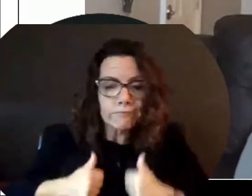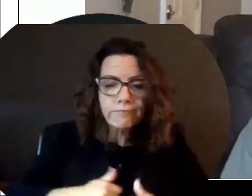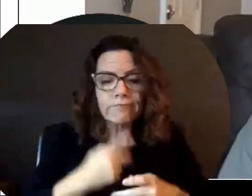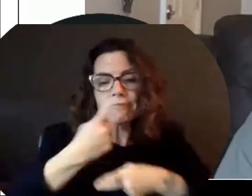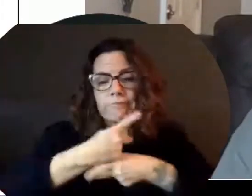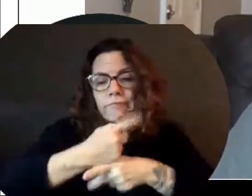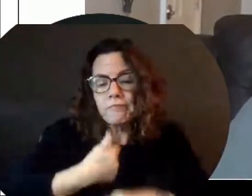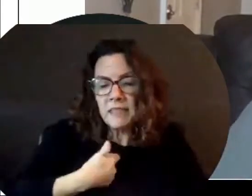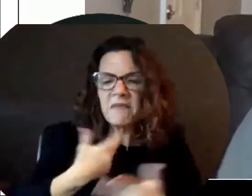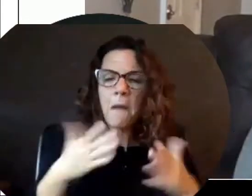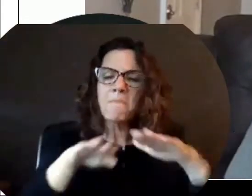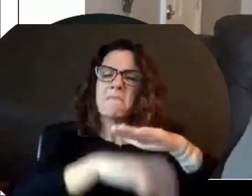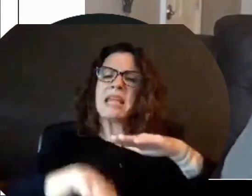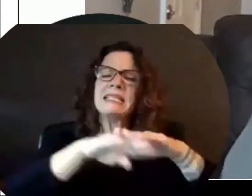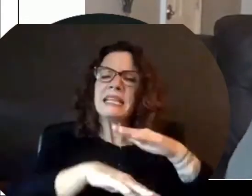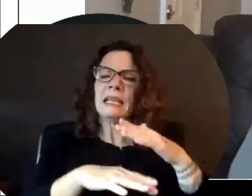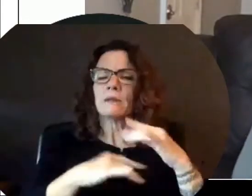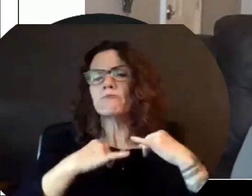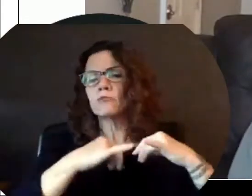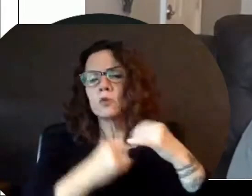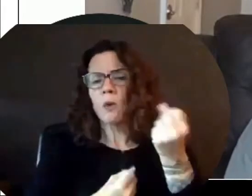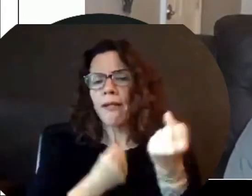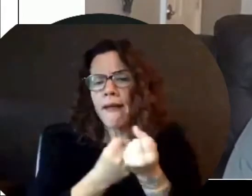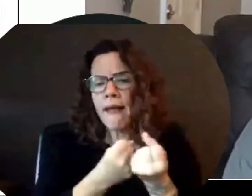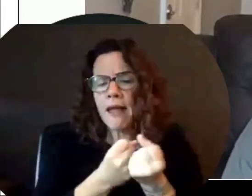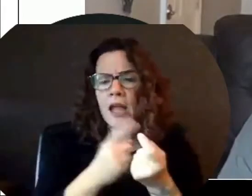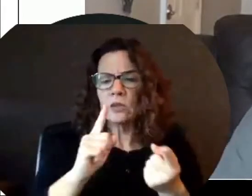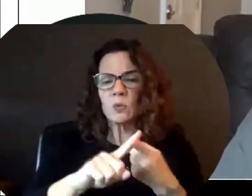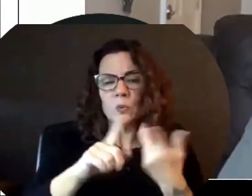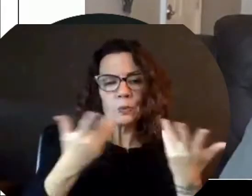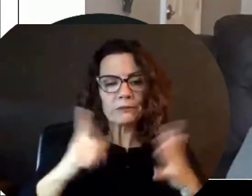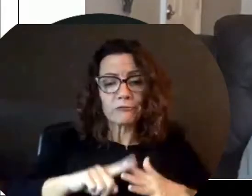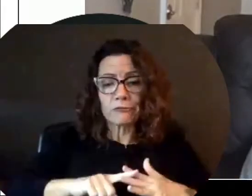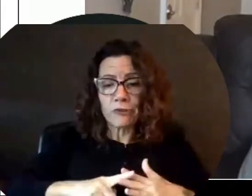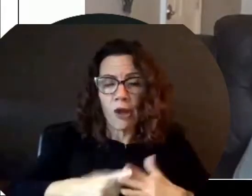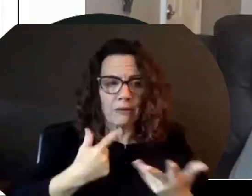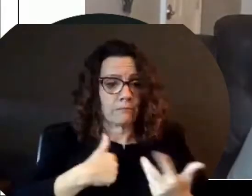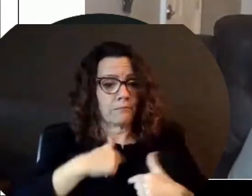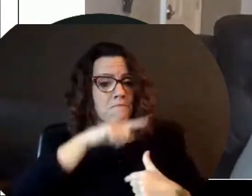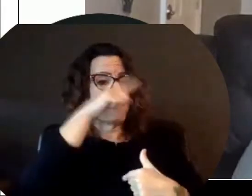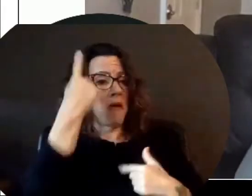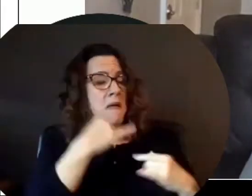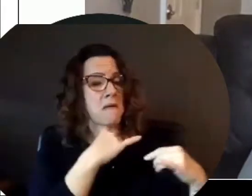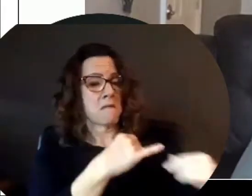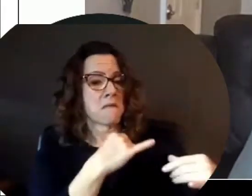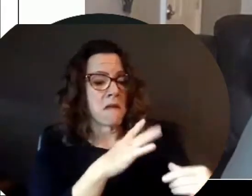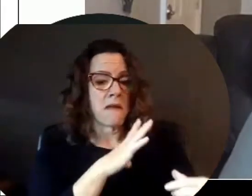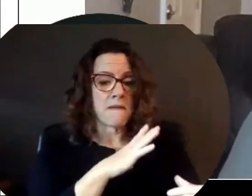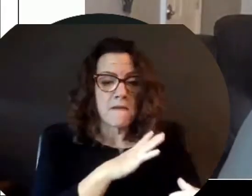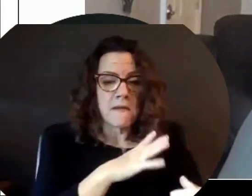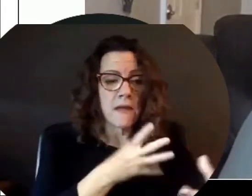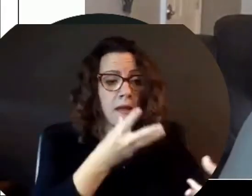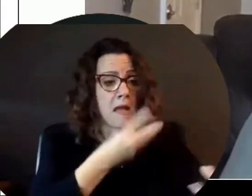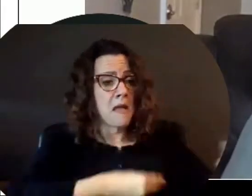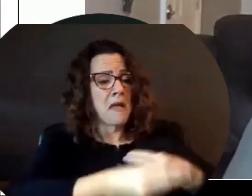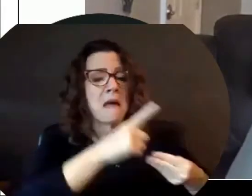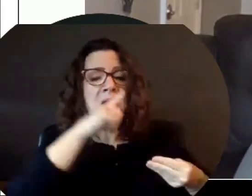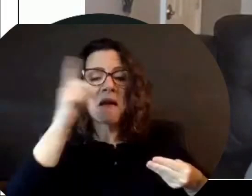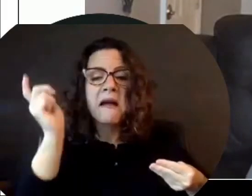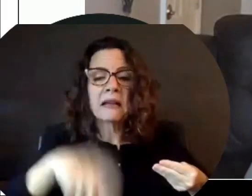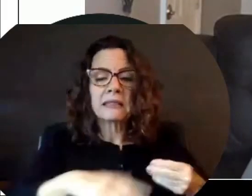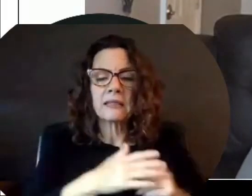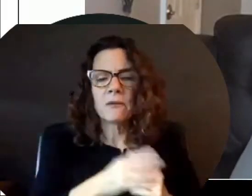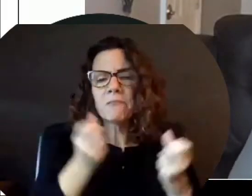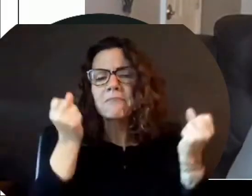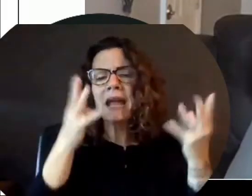you going so that you get your money in their books or whatever to be able to provide for yourself. And I think a lot about how like prison